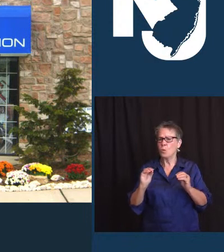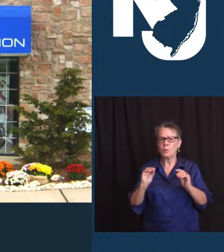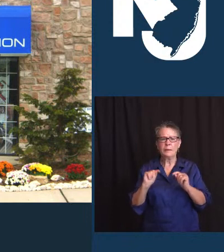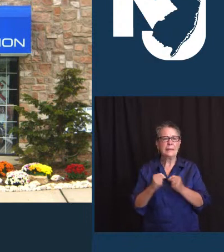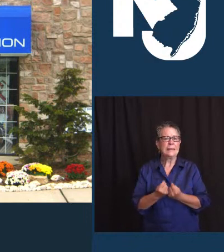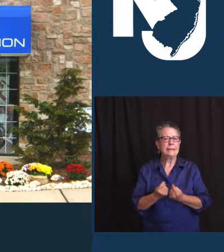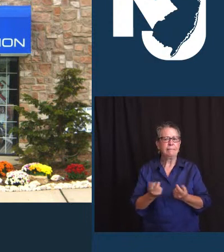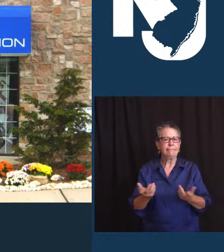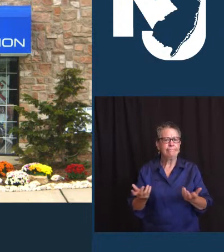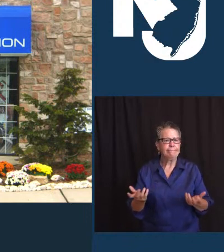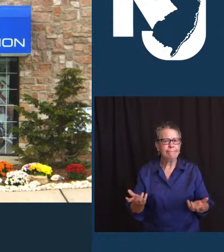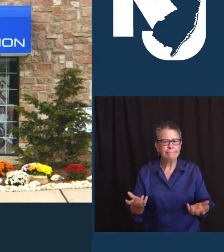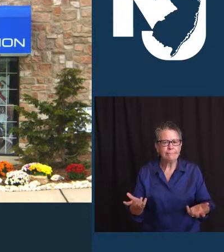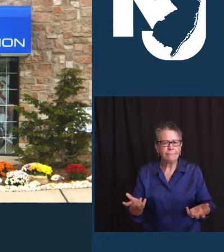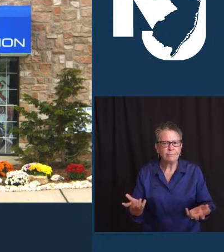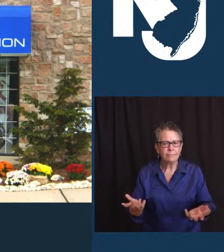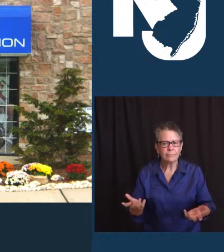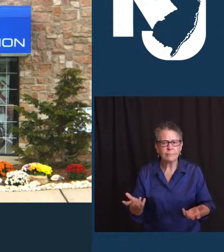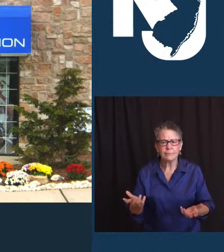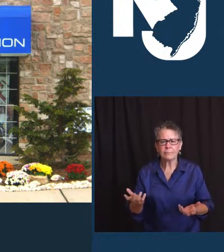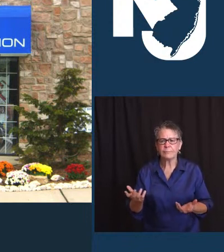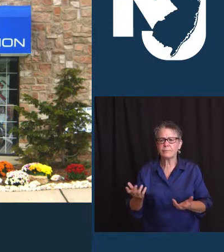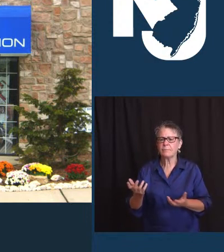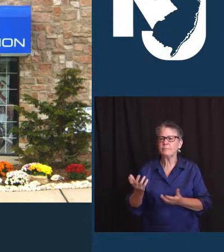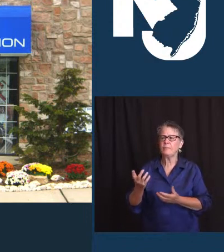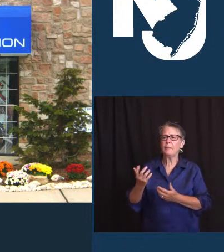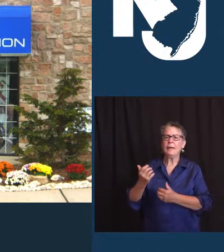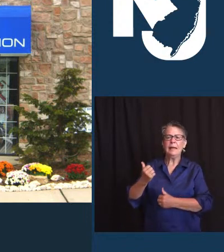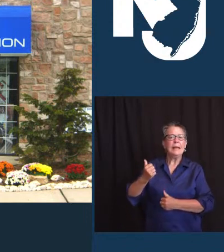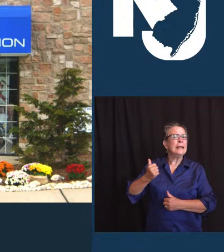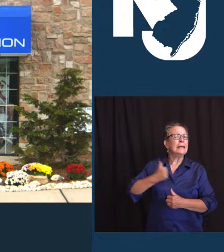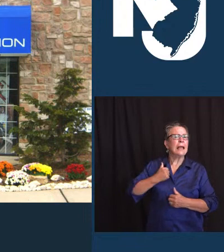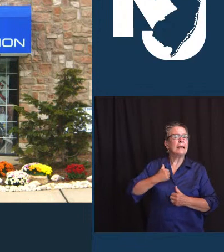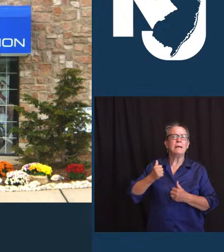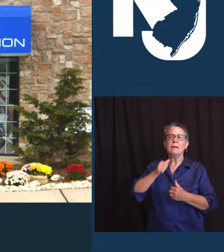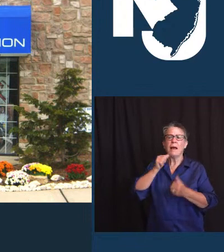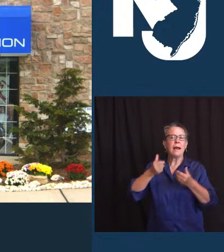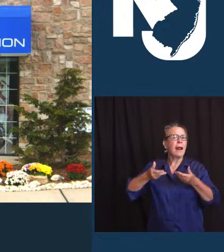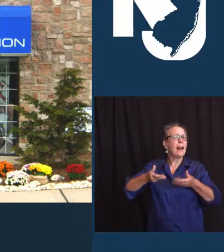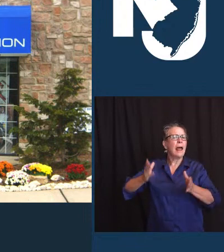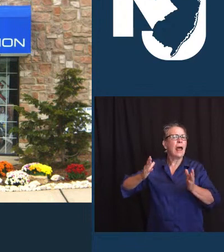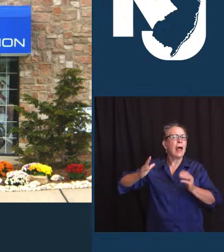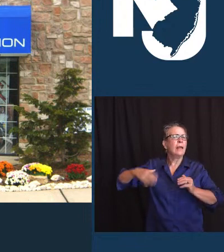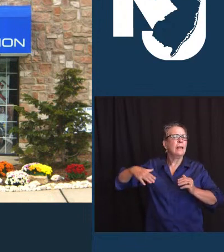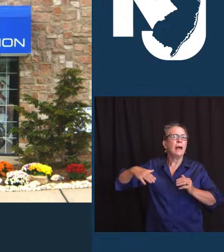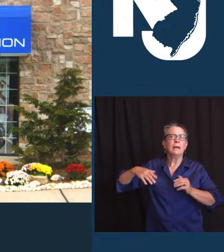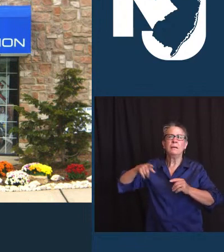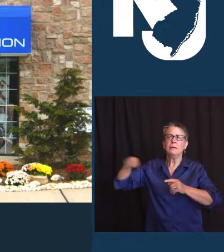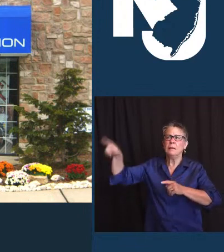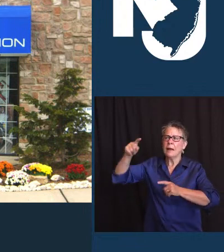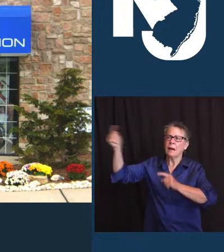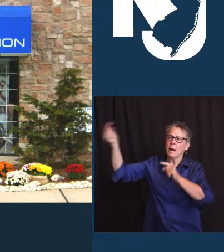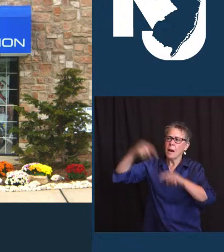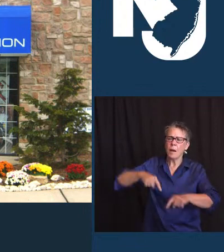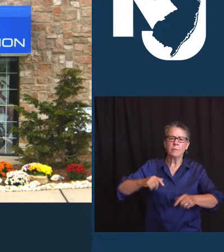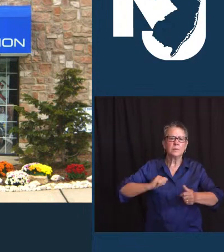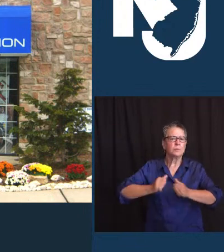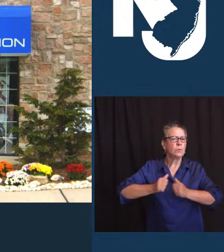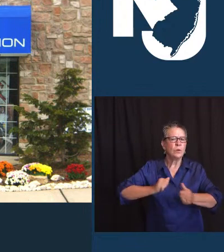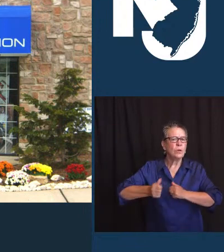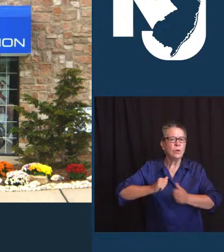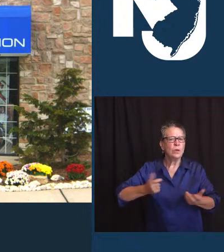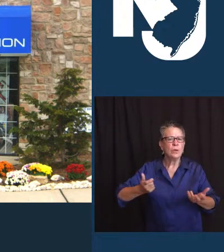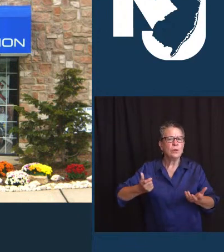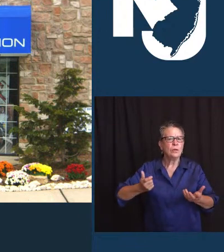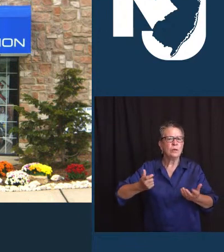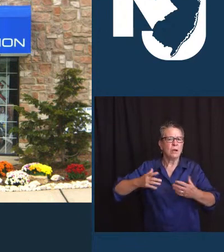border, the Blue Jays themselves started in Dunedin, Florida, and then they moved to Solon Field up in Buffalo.